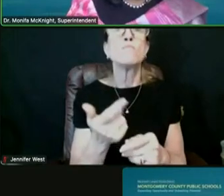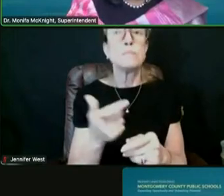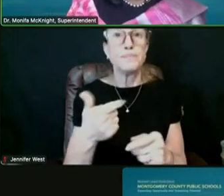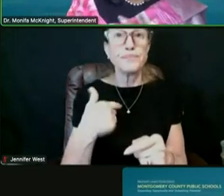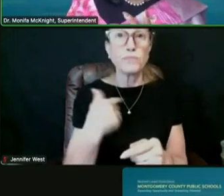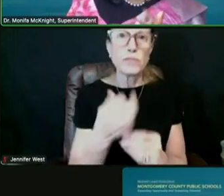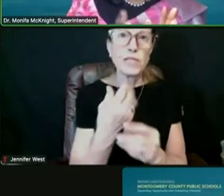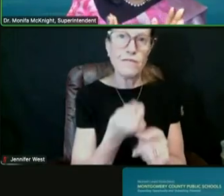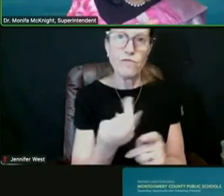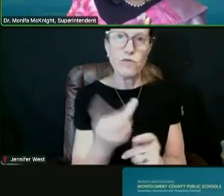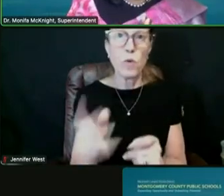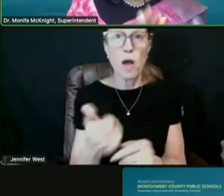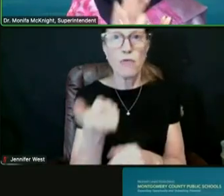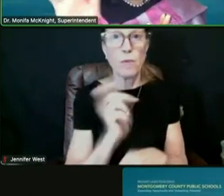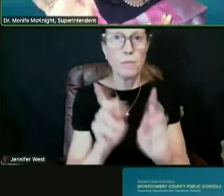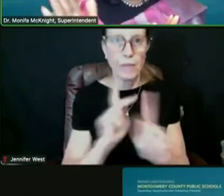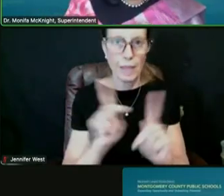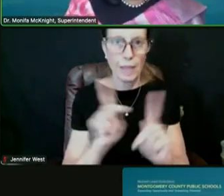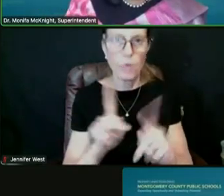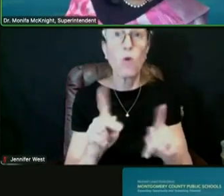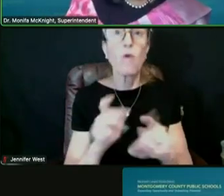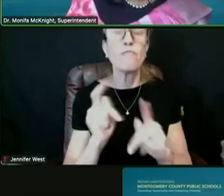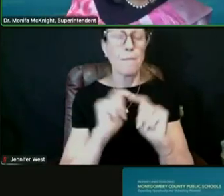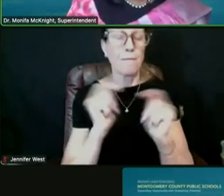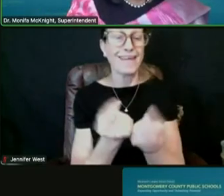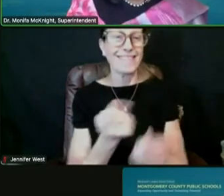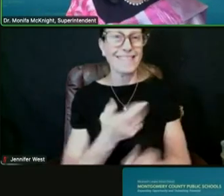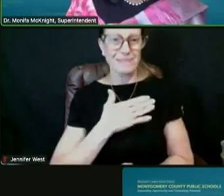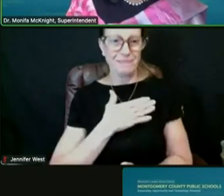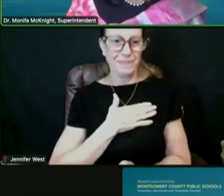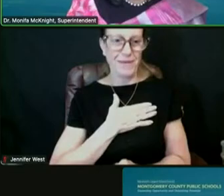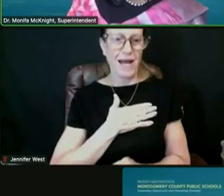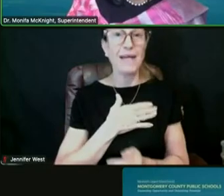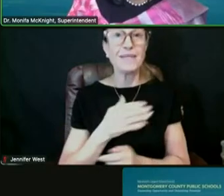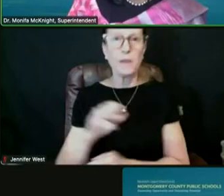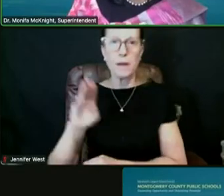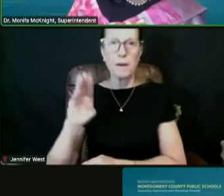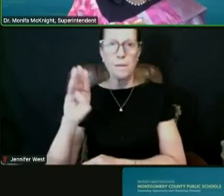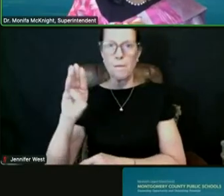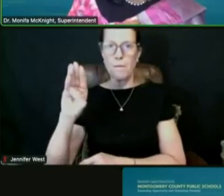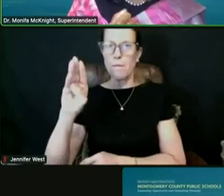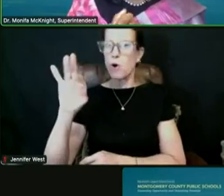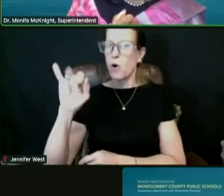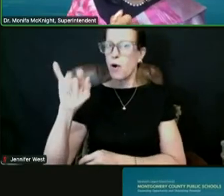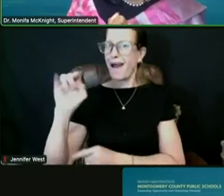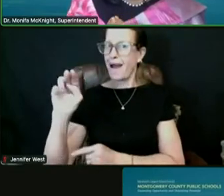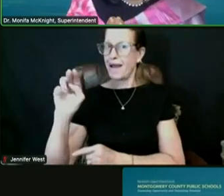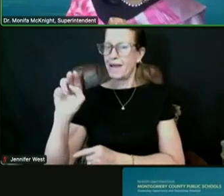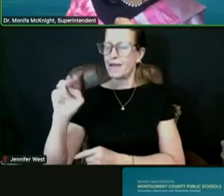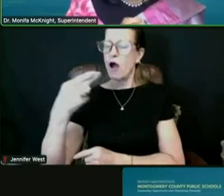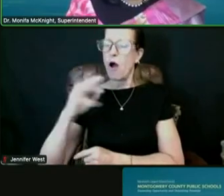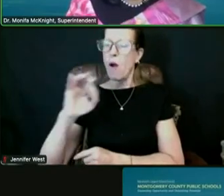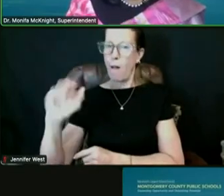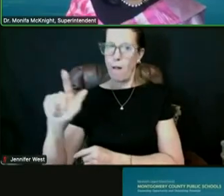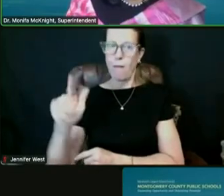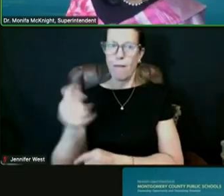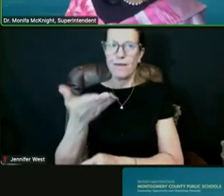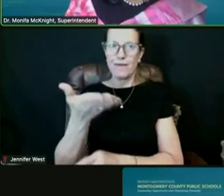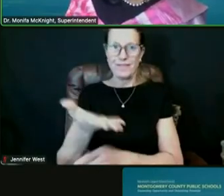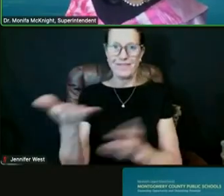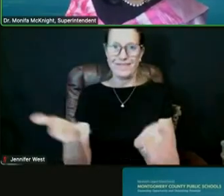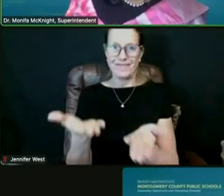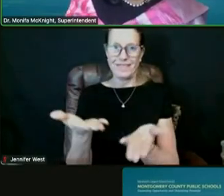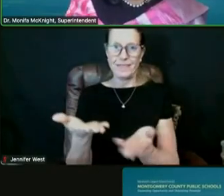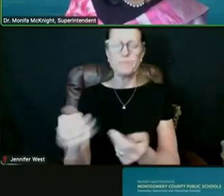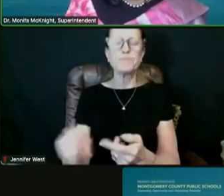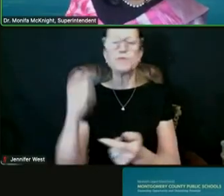my team. I'd first like to introduce you, and you can just give a wave, Brian, to our Chief Operating Officer, Brian Hull. He's with us this evening. We